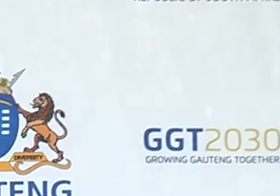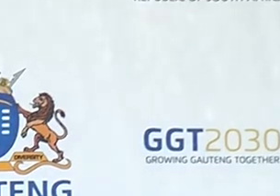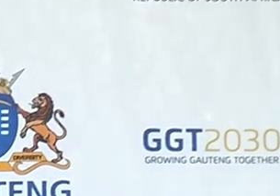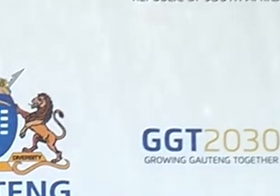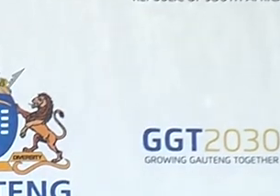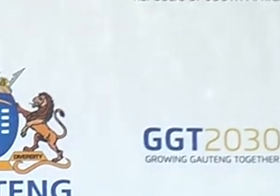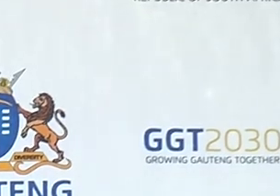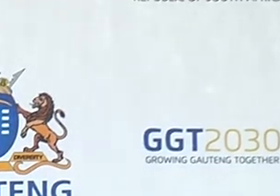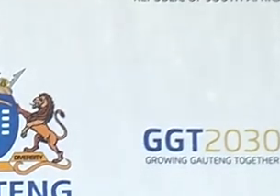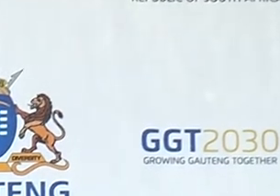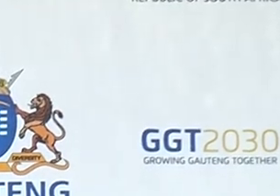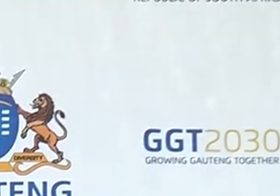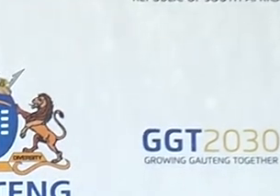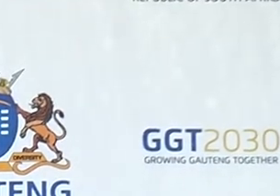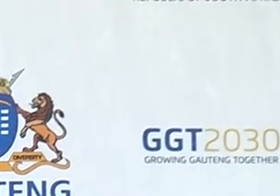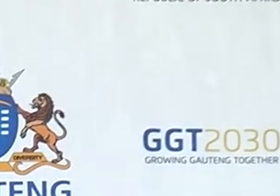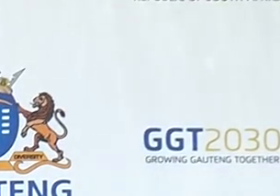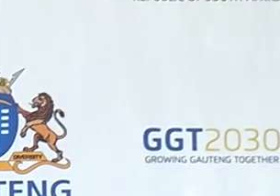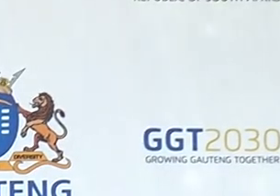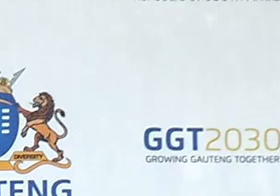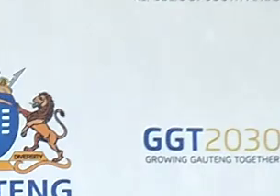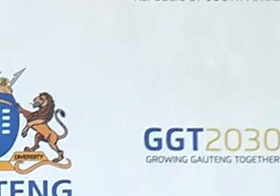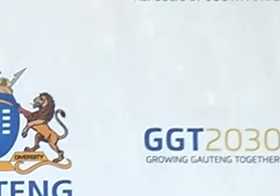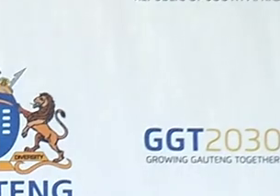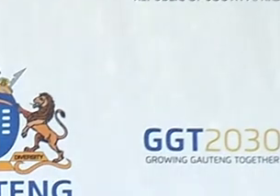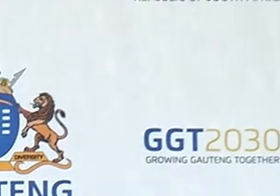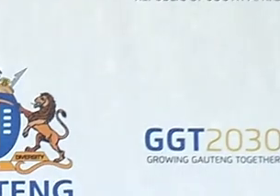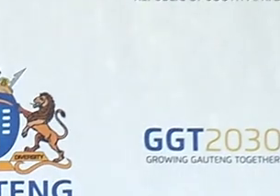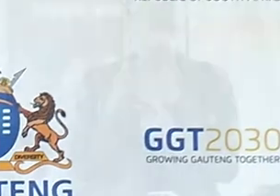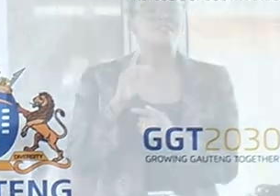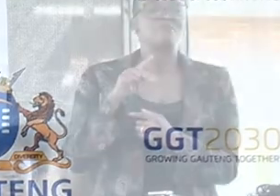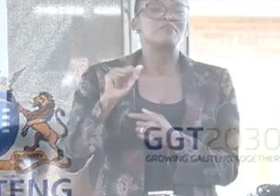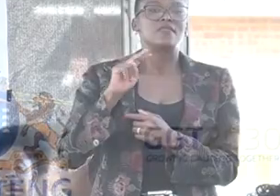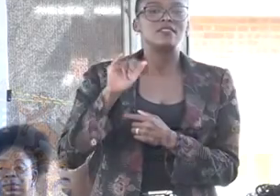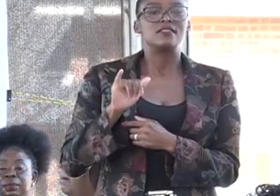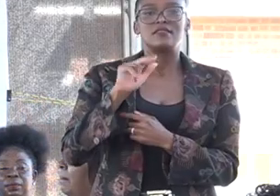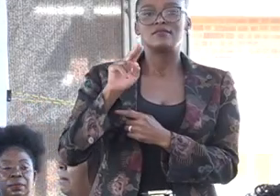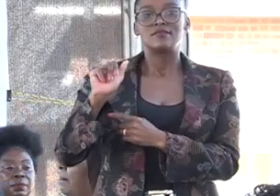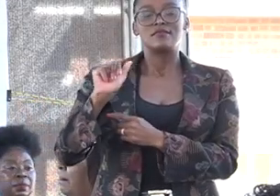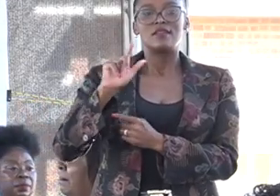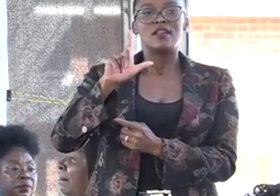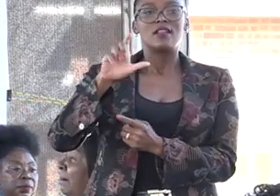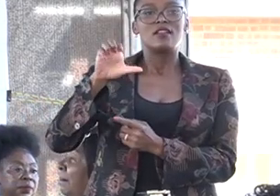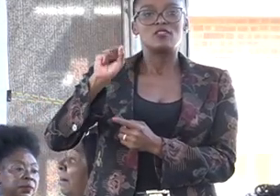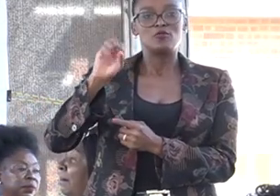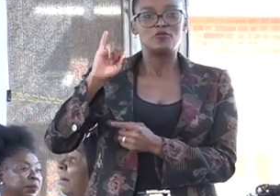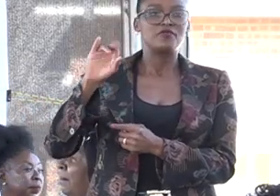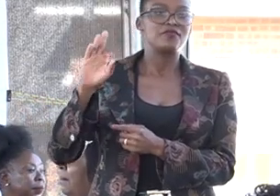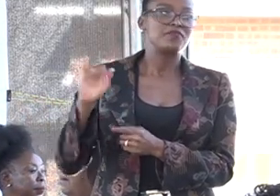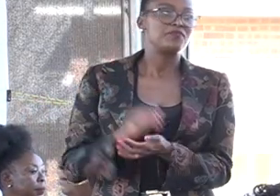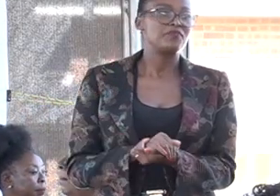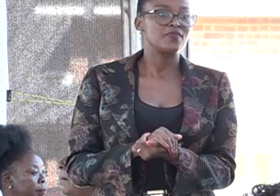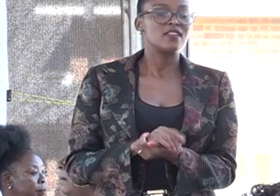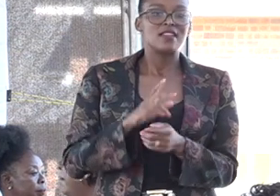yelanga u premier wethu nduna nkulu ubaba Panyaza Lesufi ngifuna ukunikezela